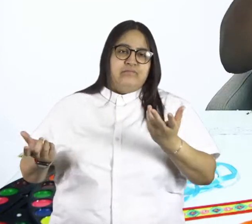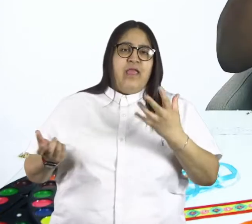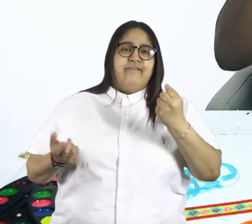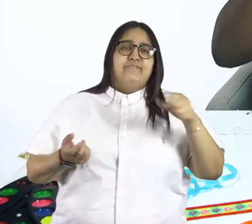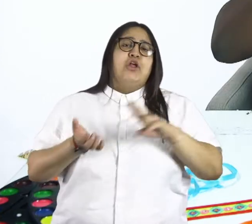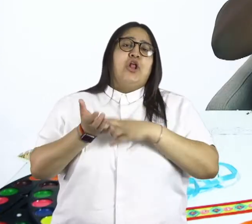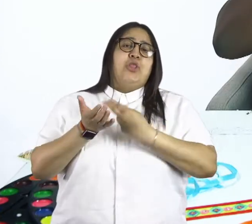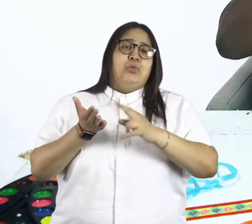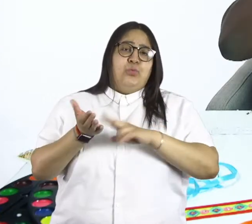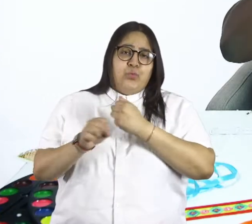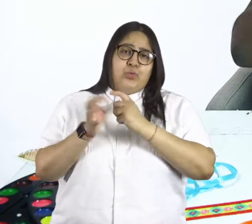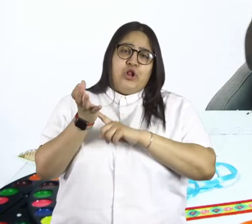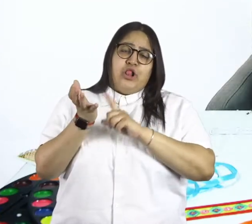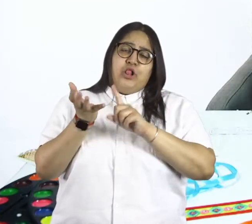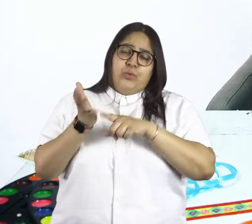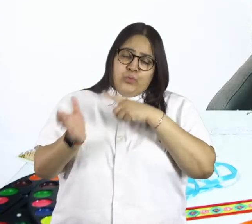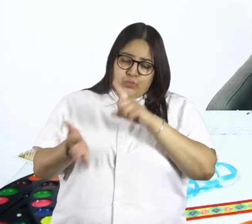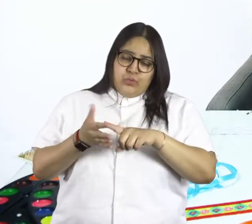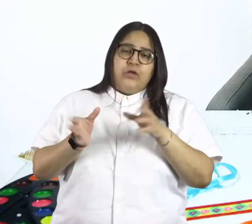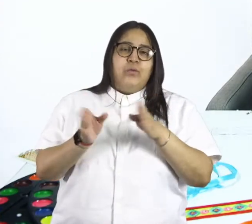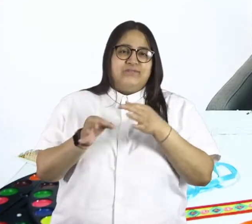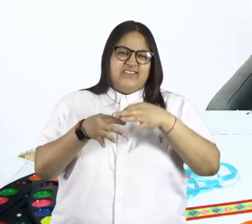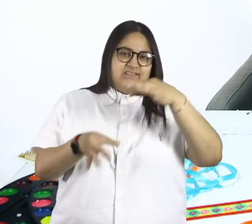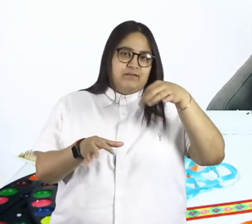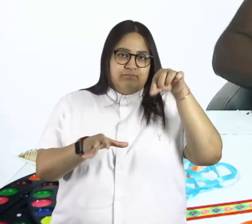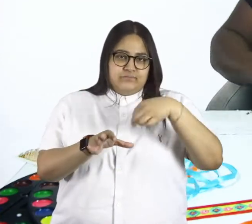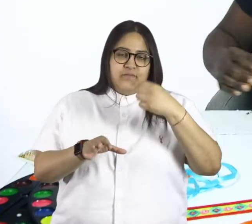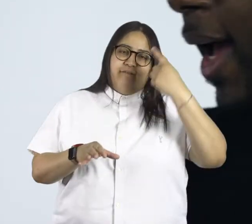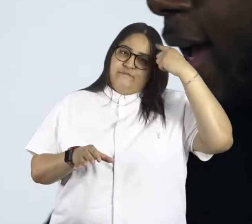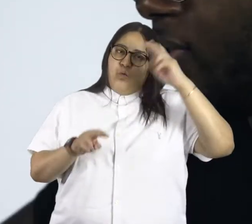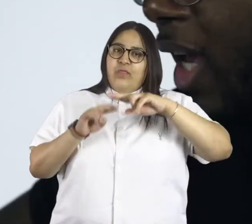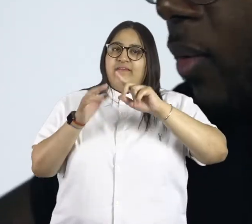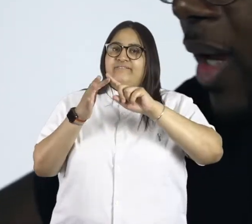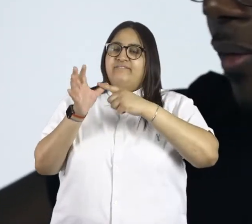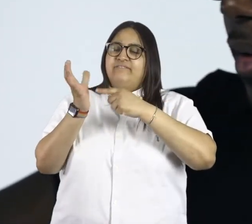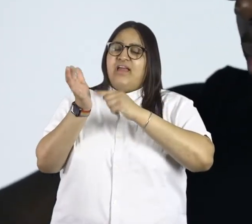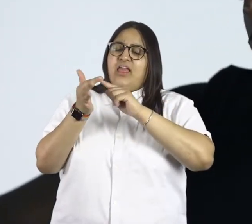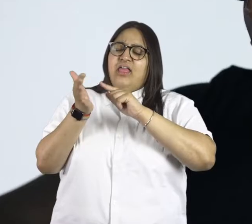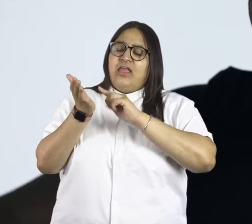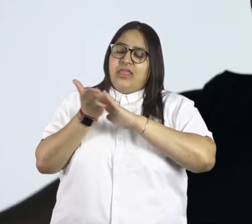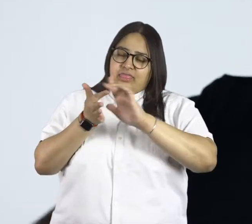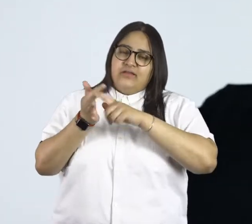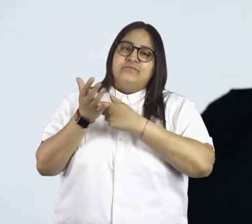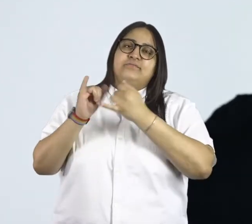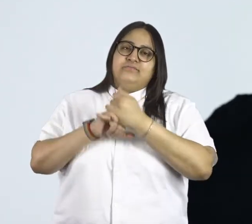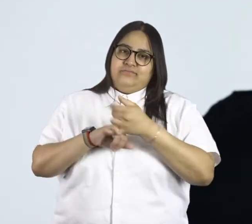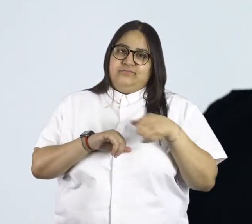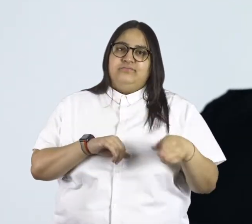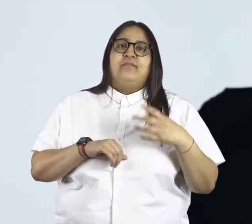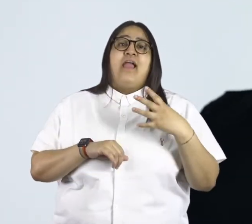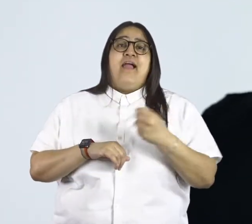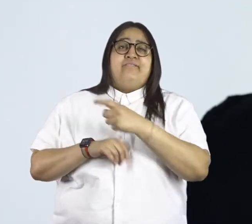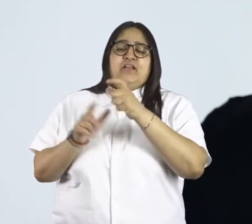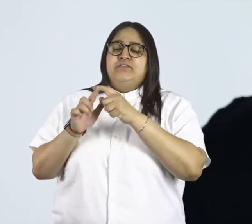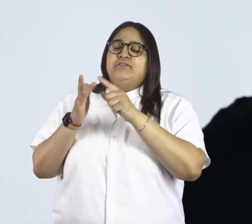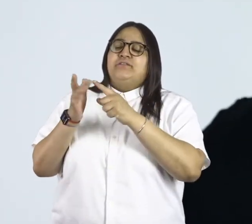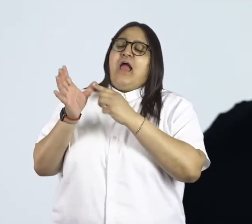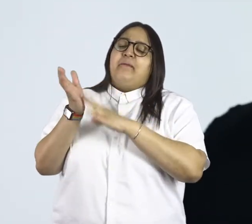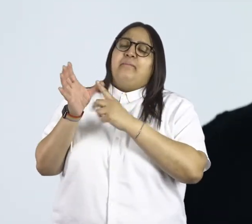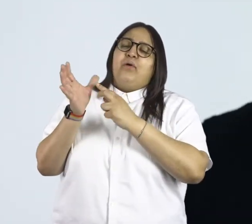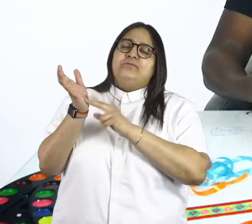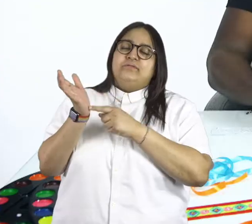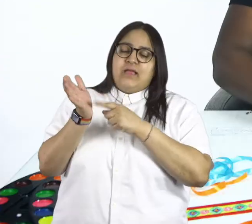glue stick when it comes to applying our feathers and our foil pieces. And then we have some lovely Diamante crystals, which I'm